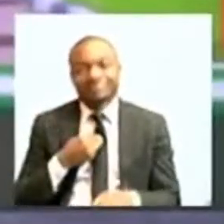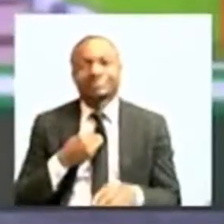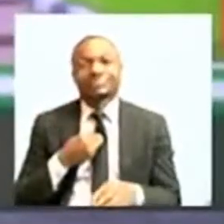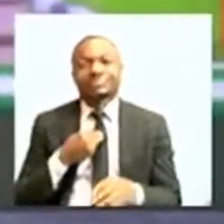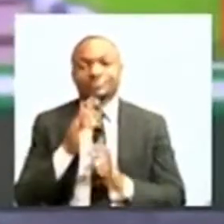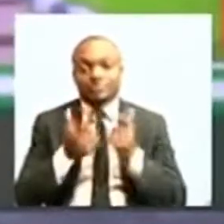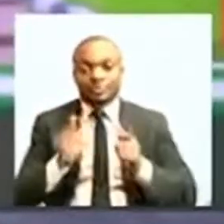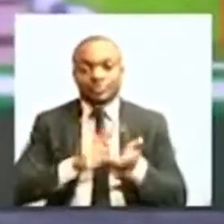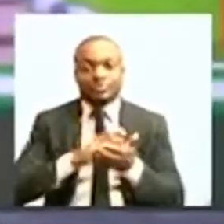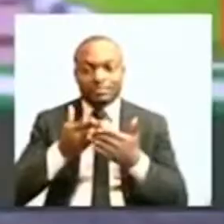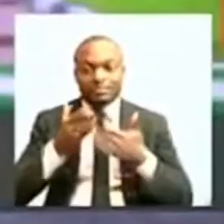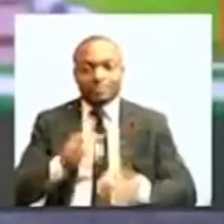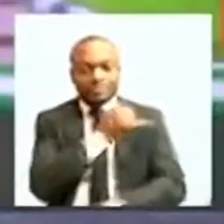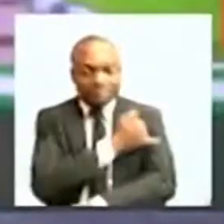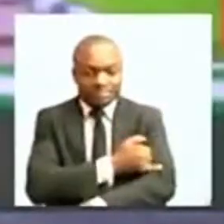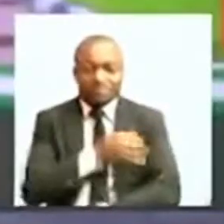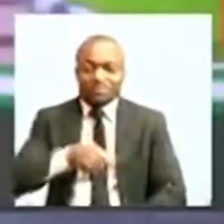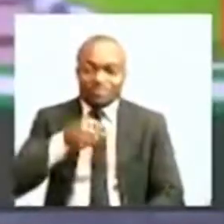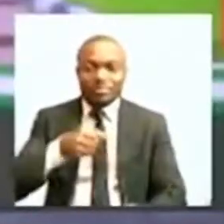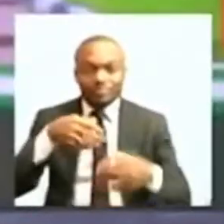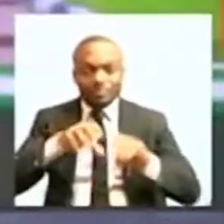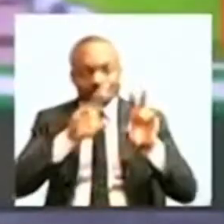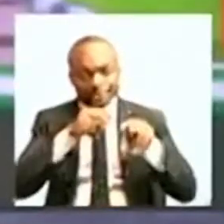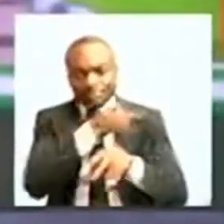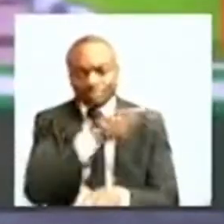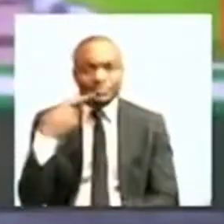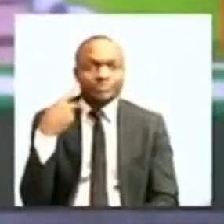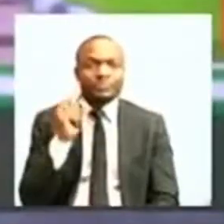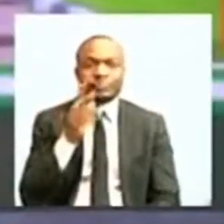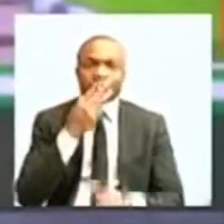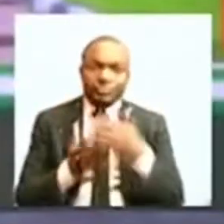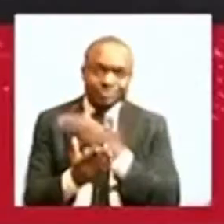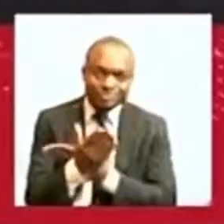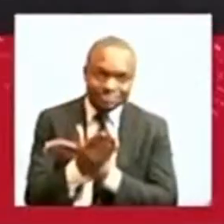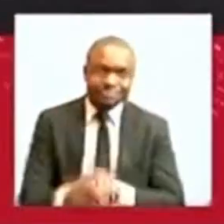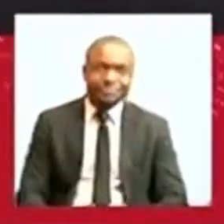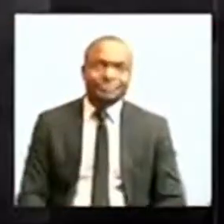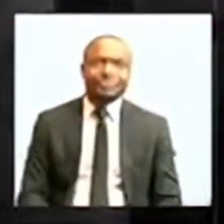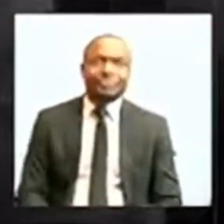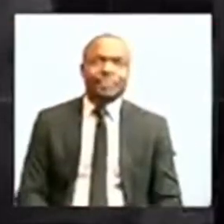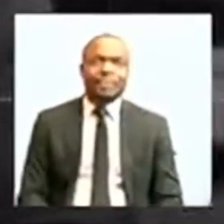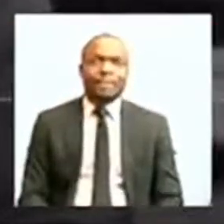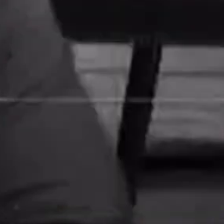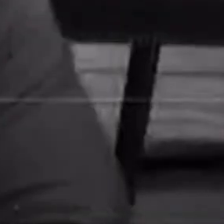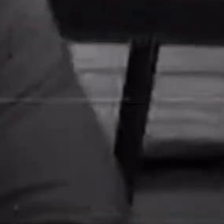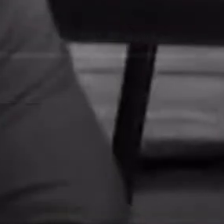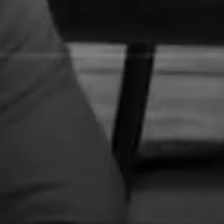Jason Manda and Chola Kauma. Keep watching Parliament Television. Good morning.